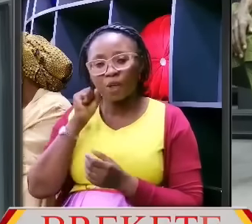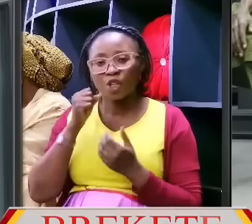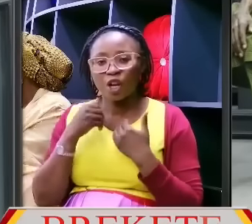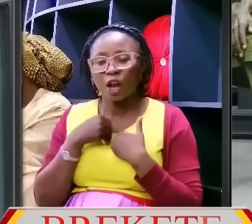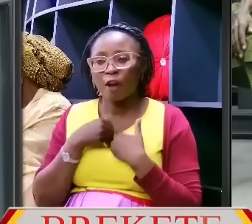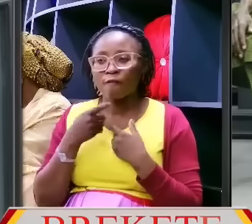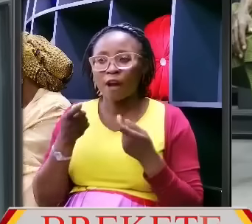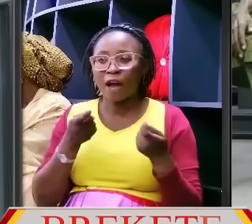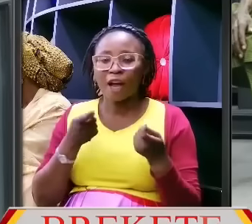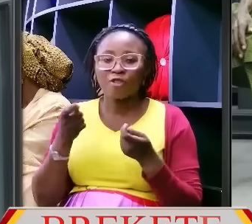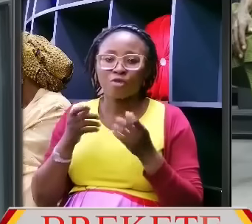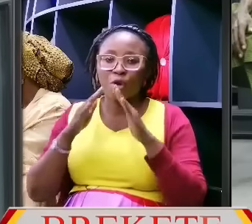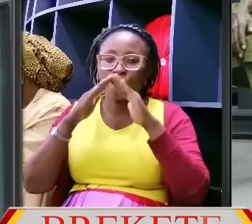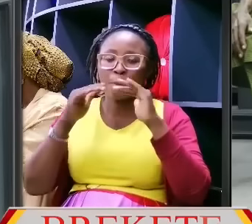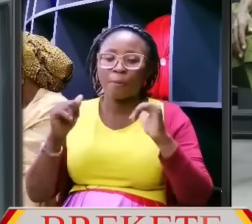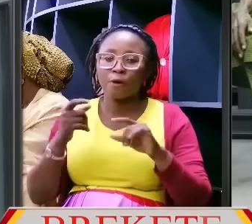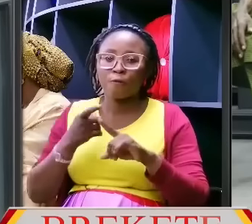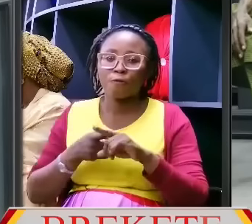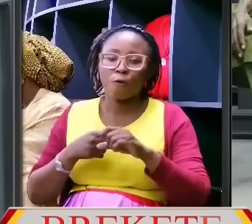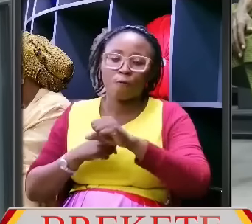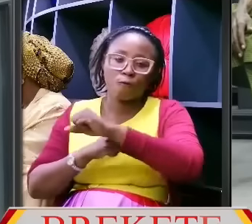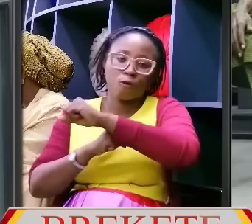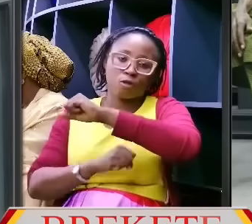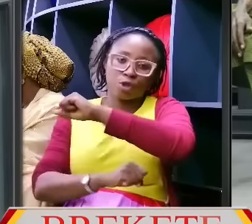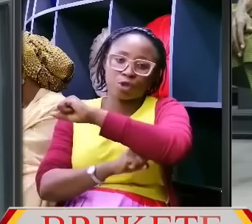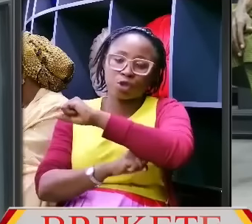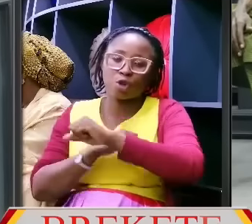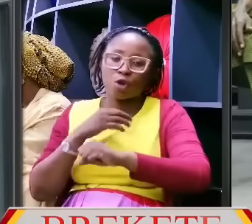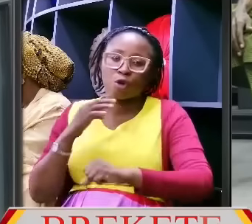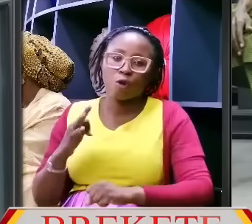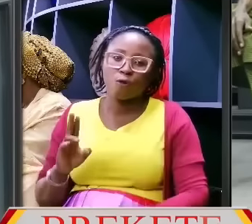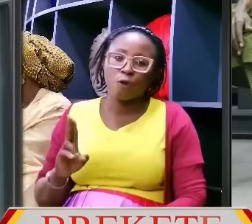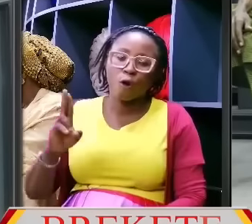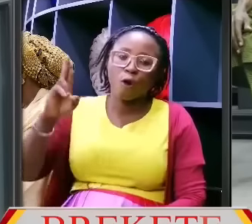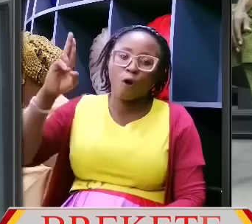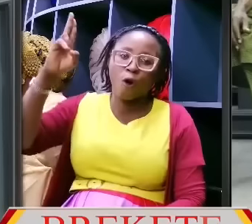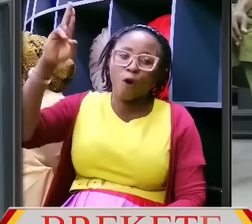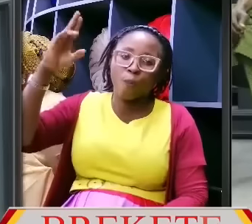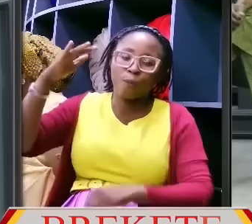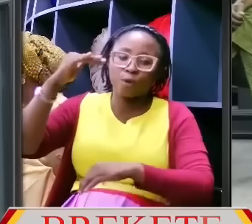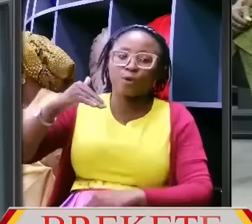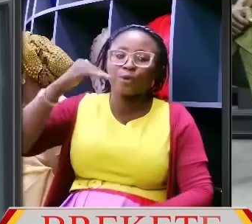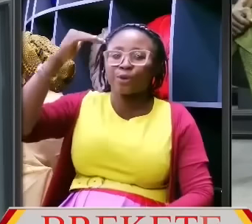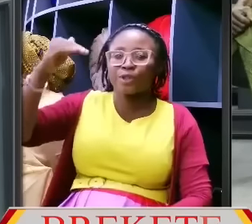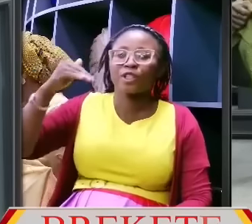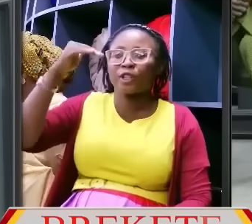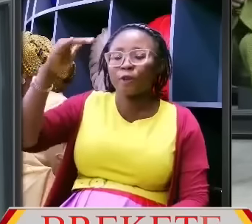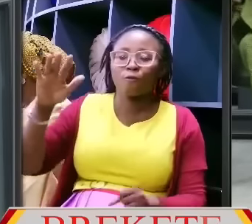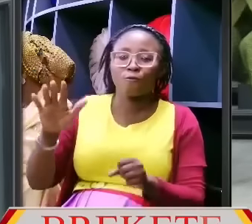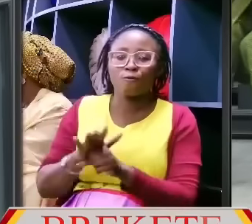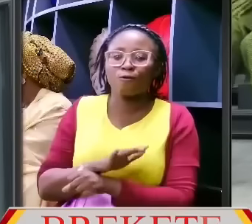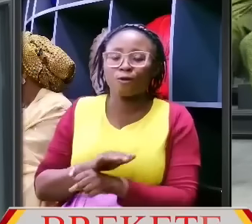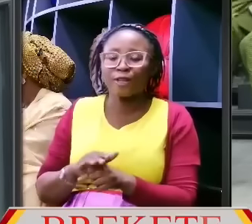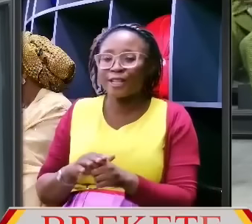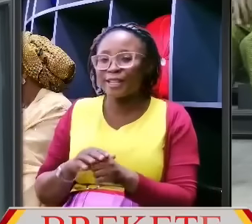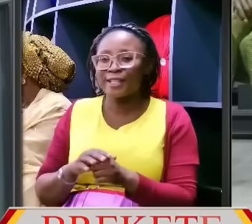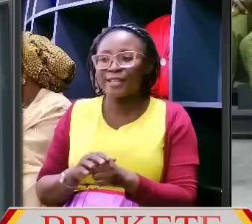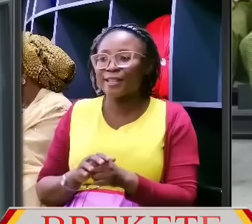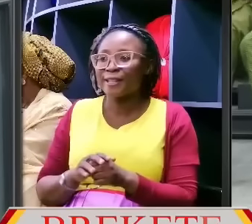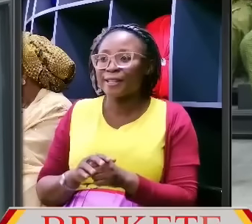She has handled a building from foundation of upstairs, fully furnished. She